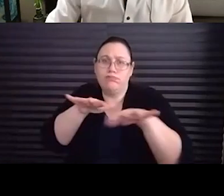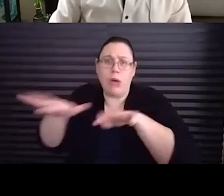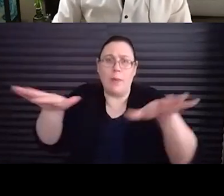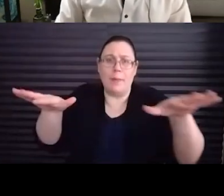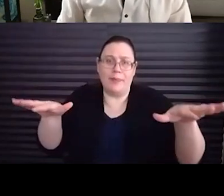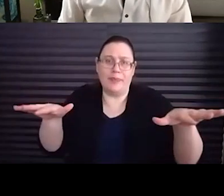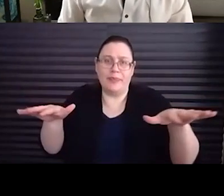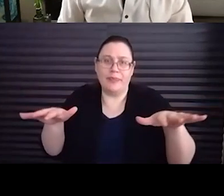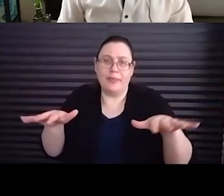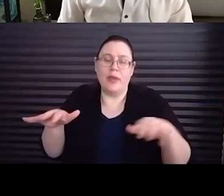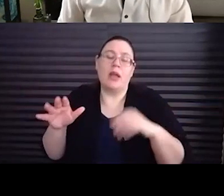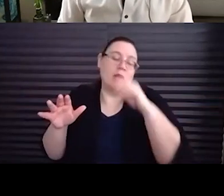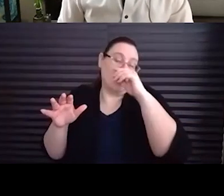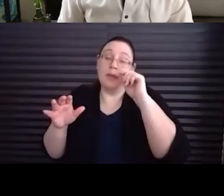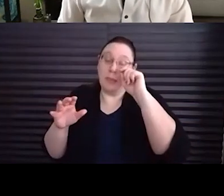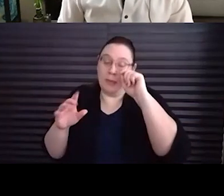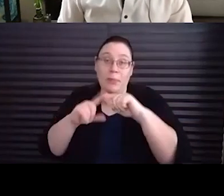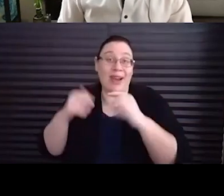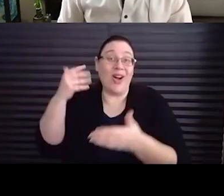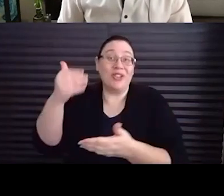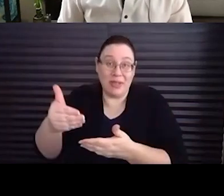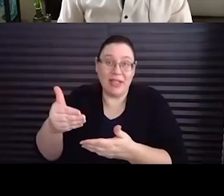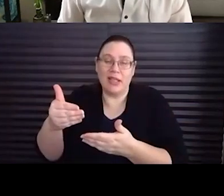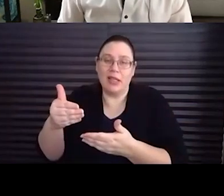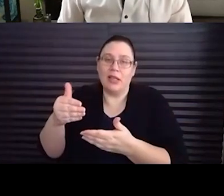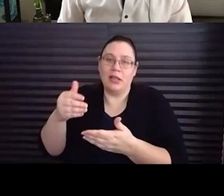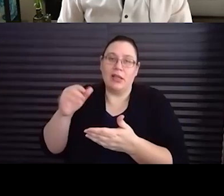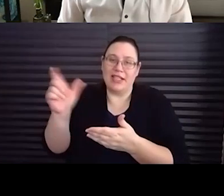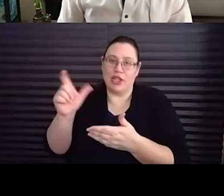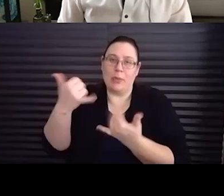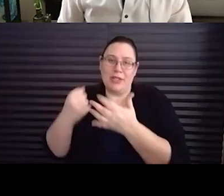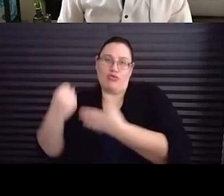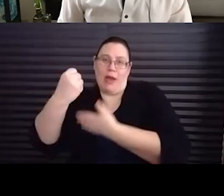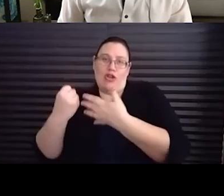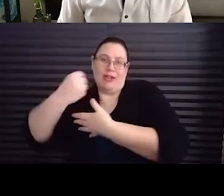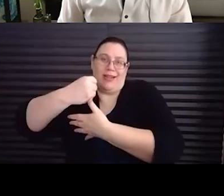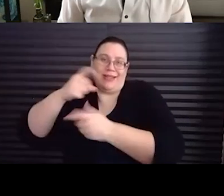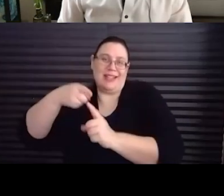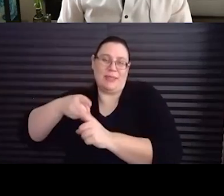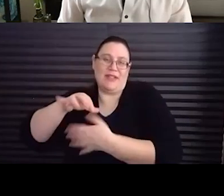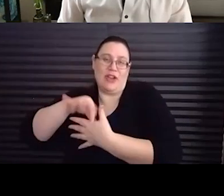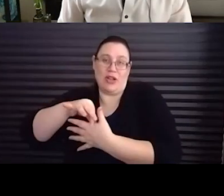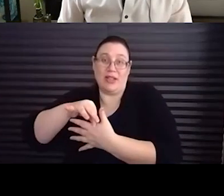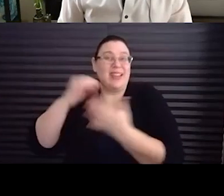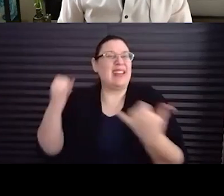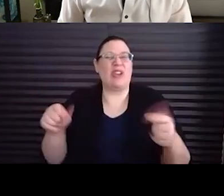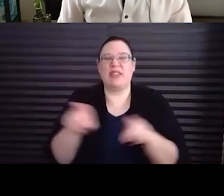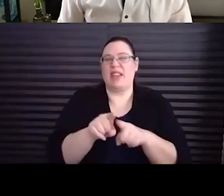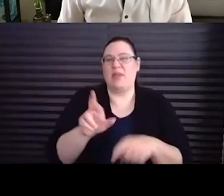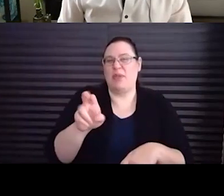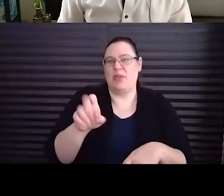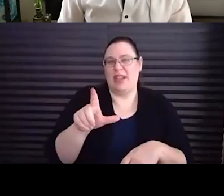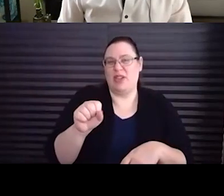impressions. But at the end of the day, they still were prioritizing content there. So same thing goes for Reels now. As far as